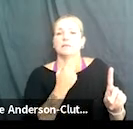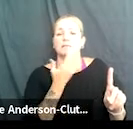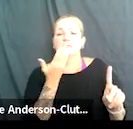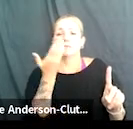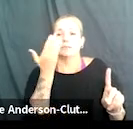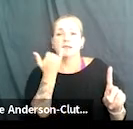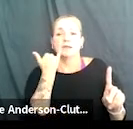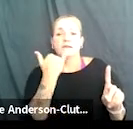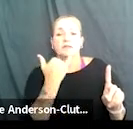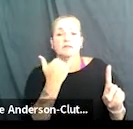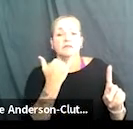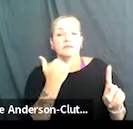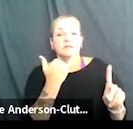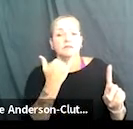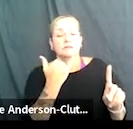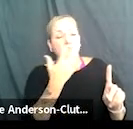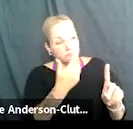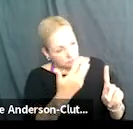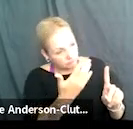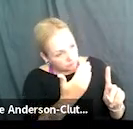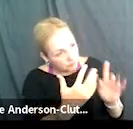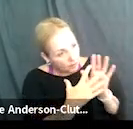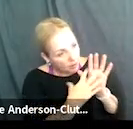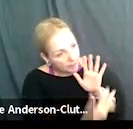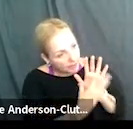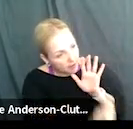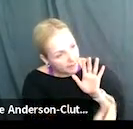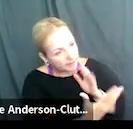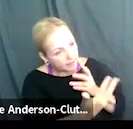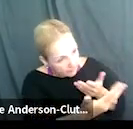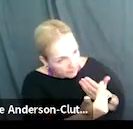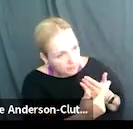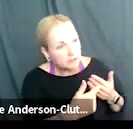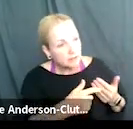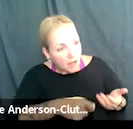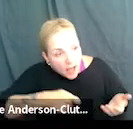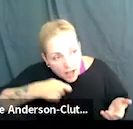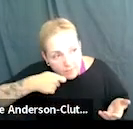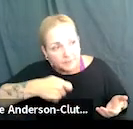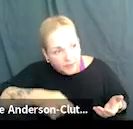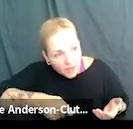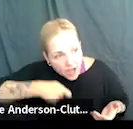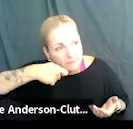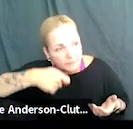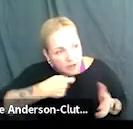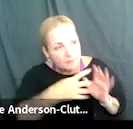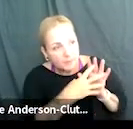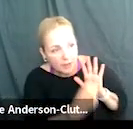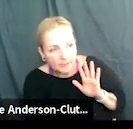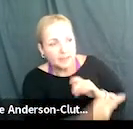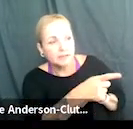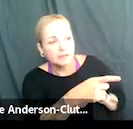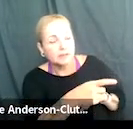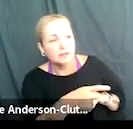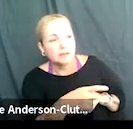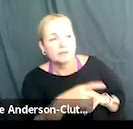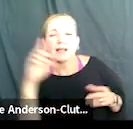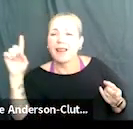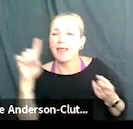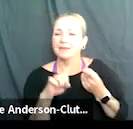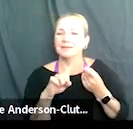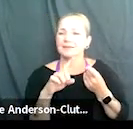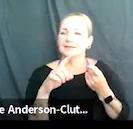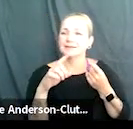reduce the number of prompts they would have had to have been giving him if he was eating the same as they were eating or something.